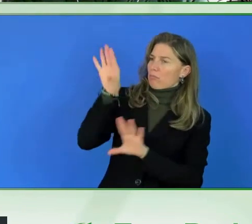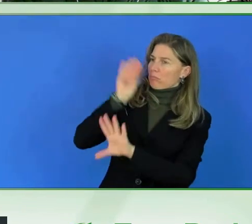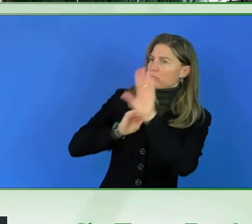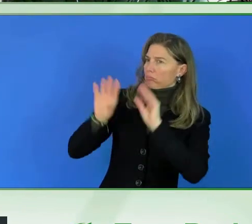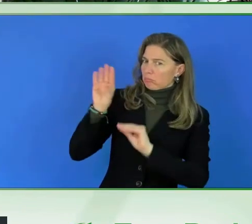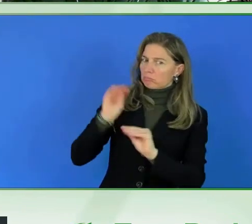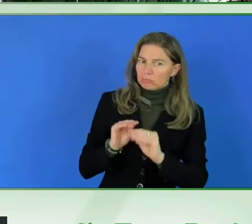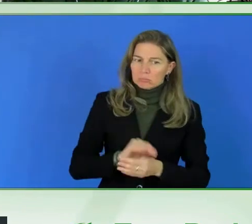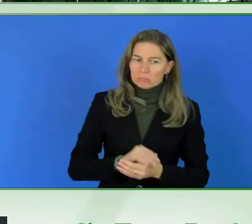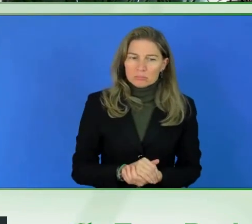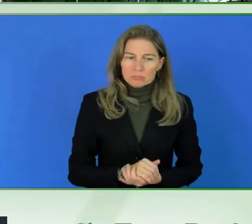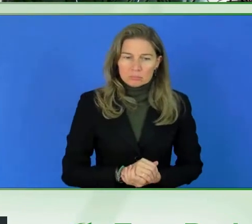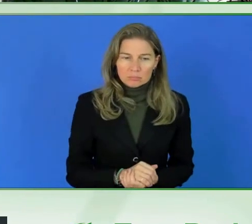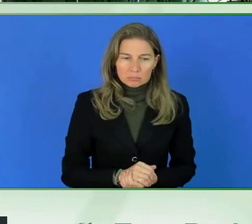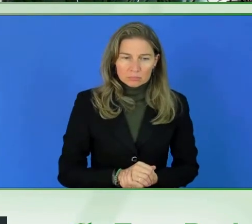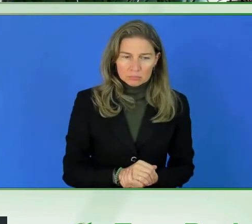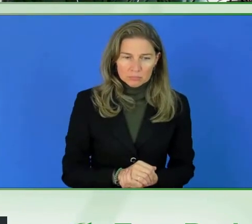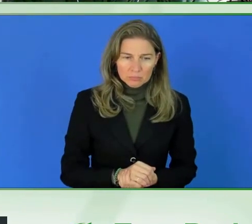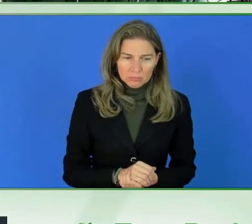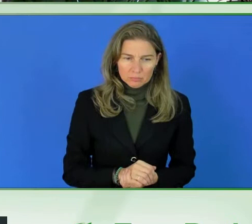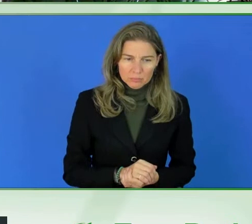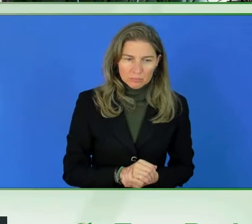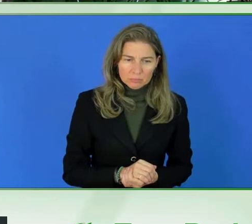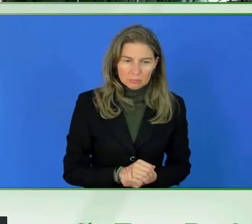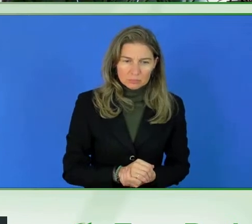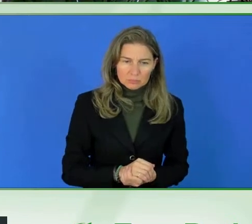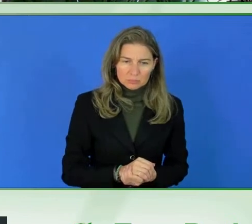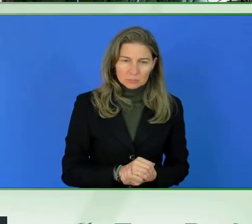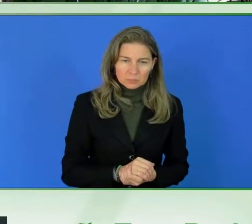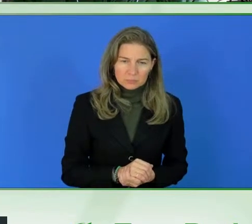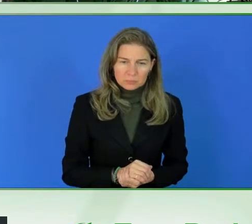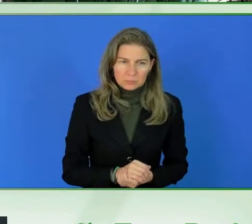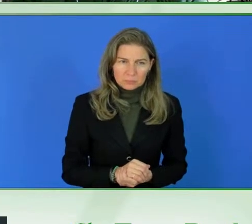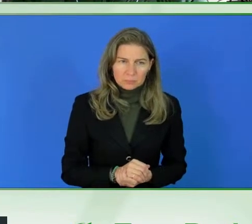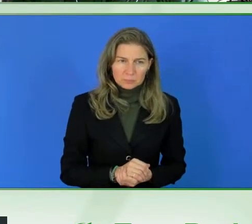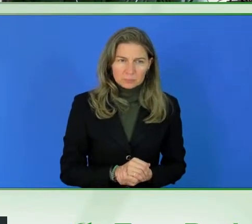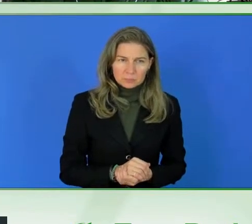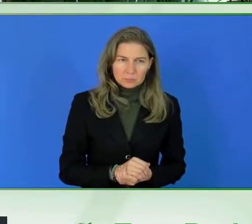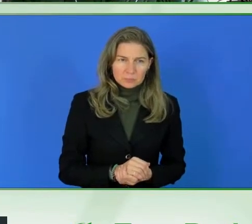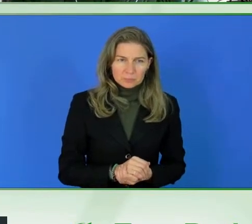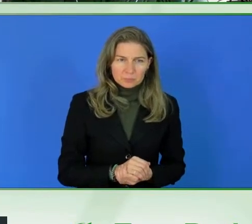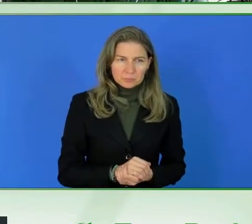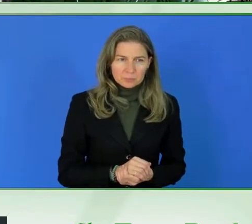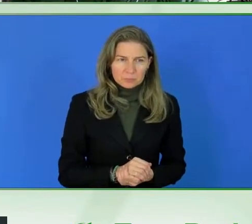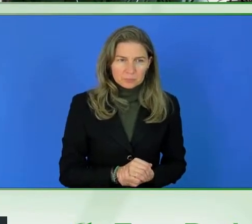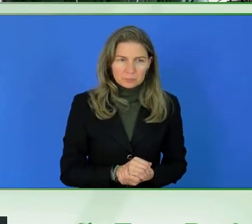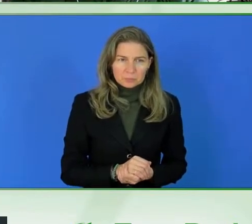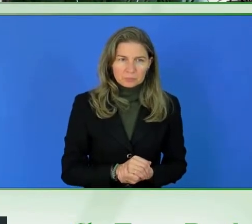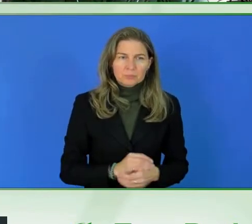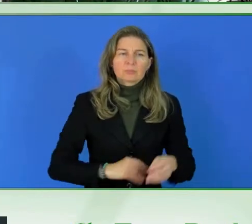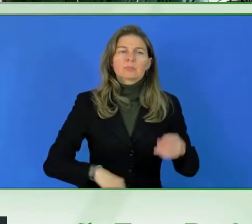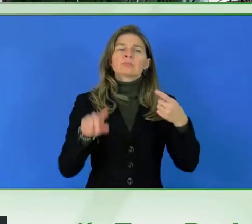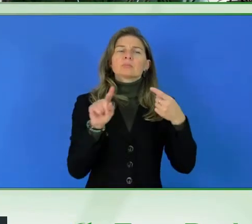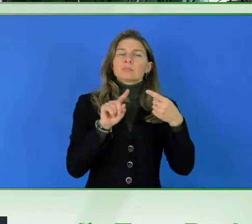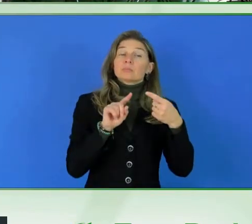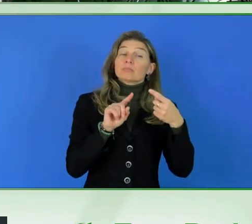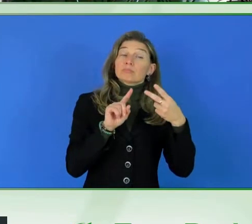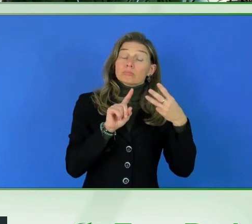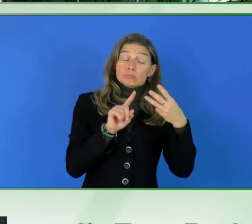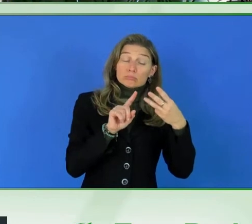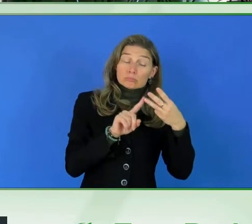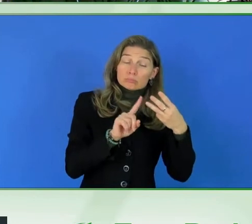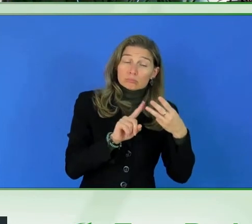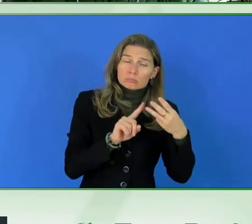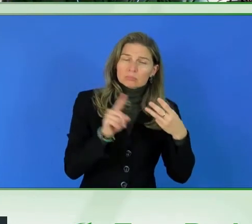local CDPF, we call the China Disabled Persons Federation, and special school universities for